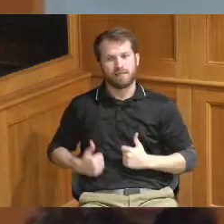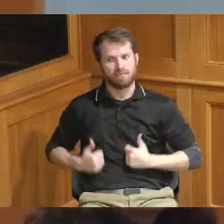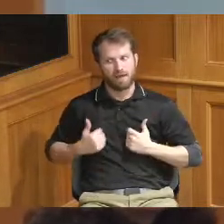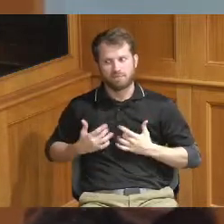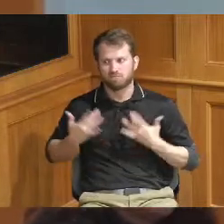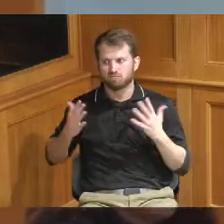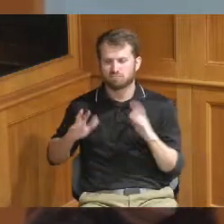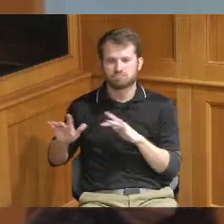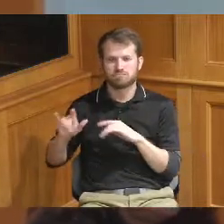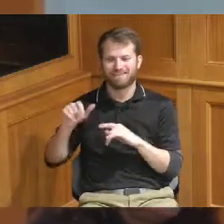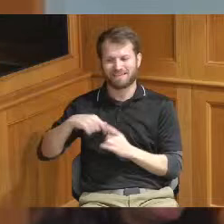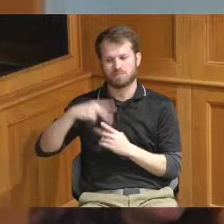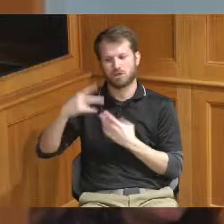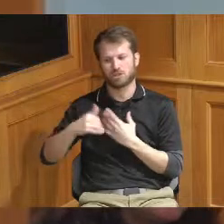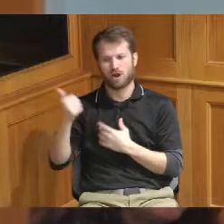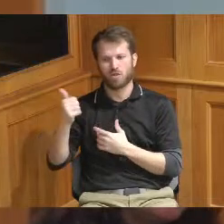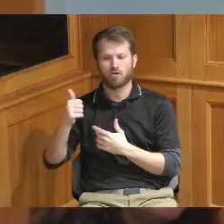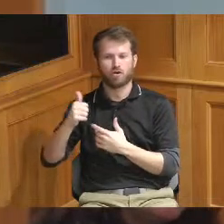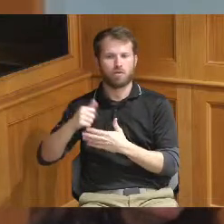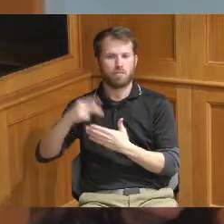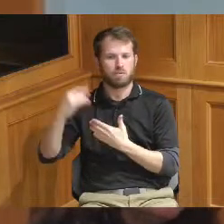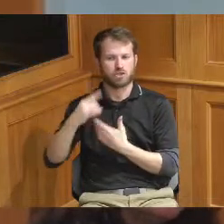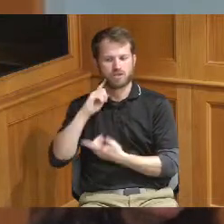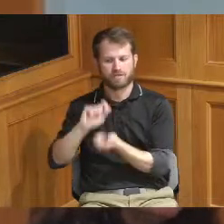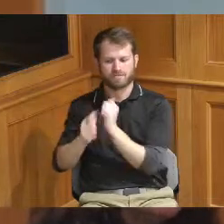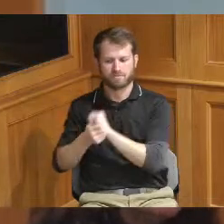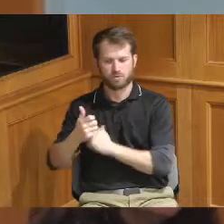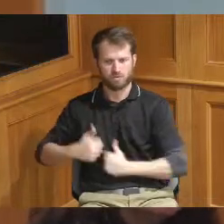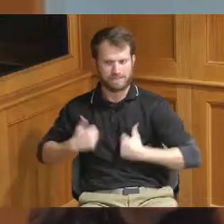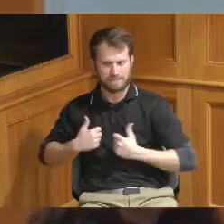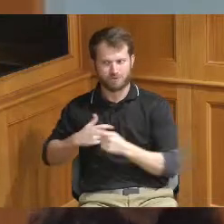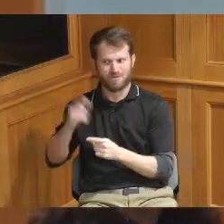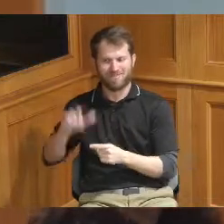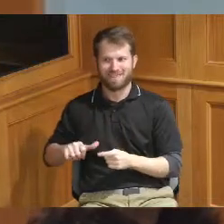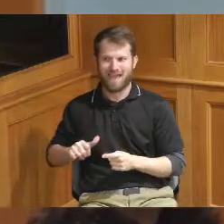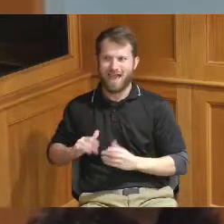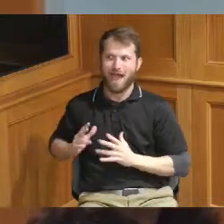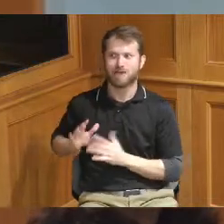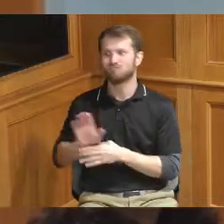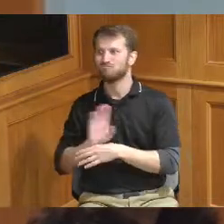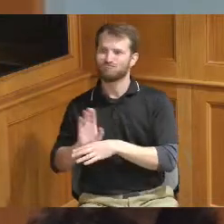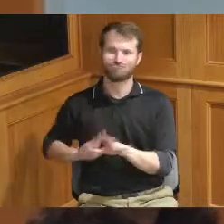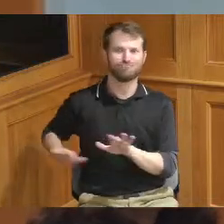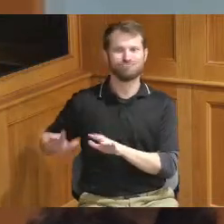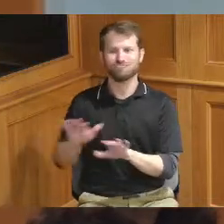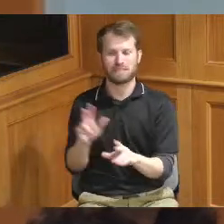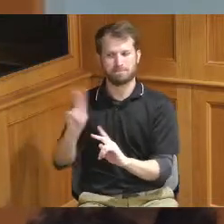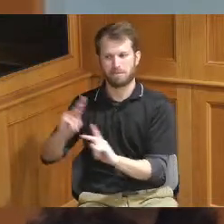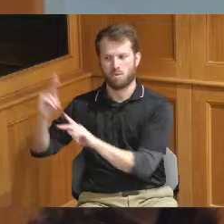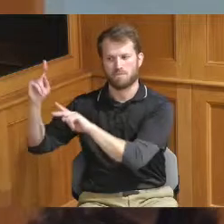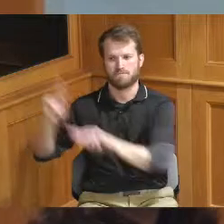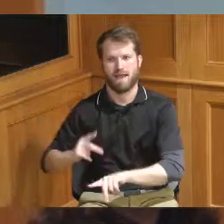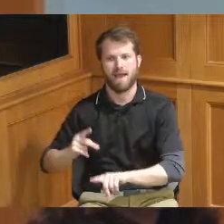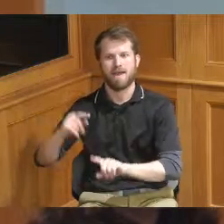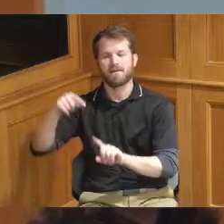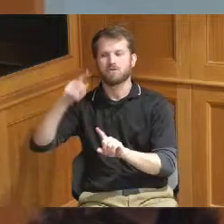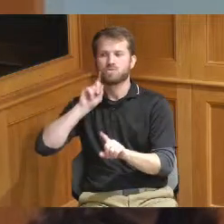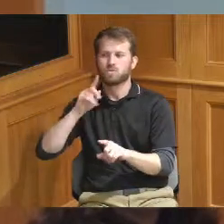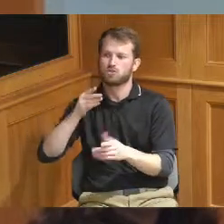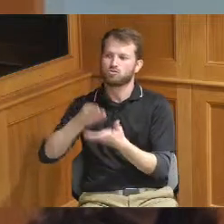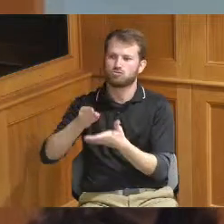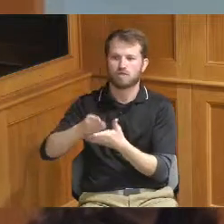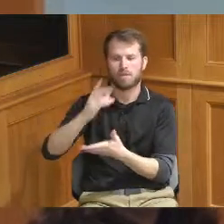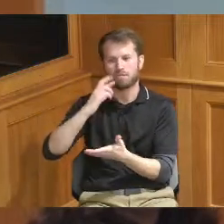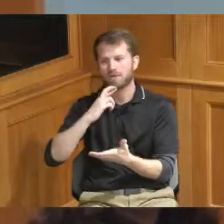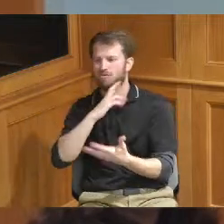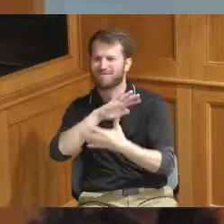does and what other projects do when they convert it to residential, it at least brings back that vibrancy. It brings people back down to shop at the restaurants and things of